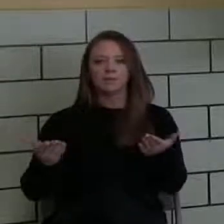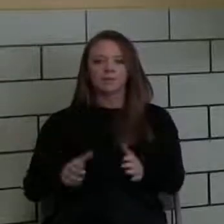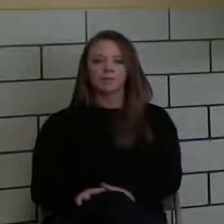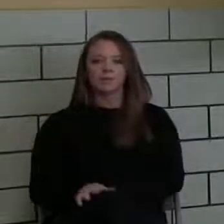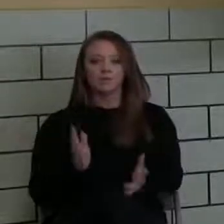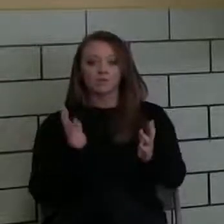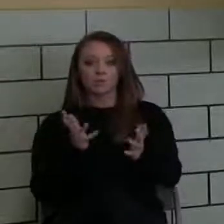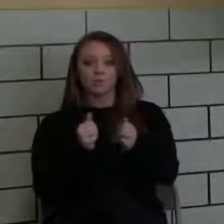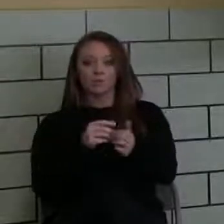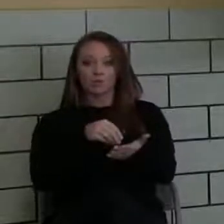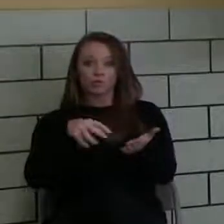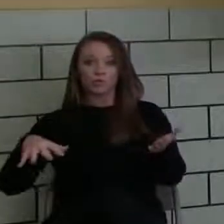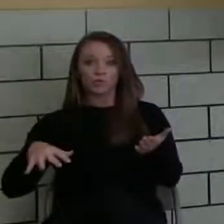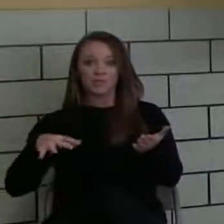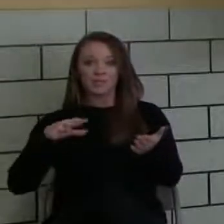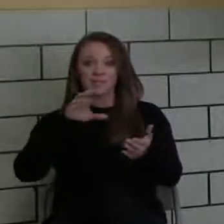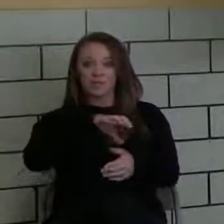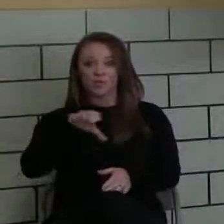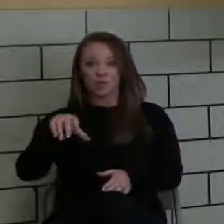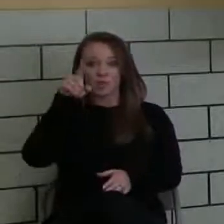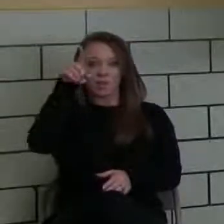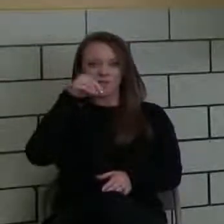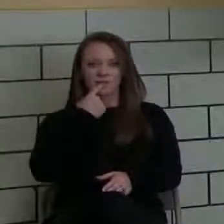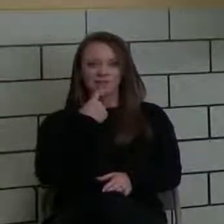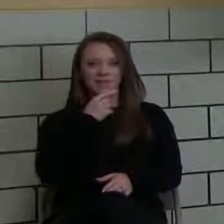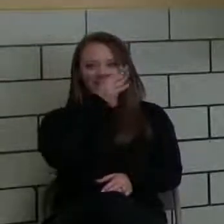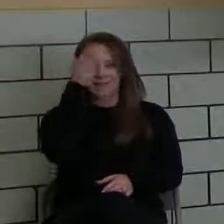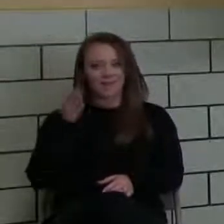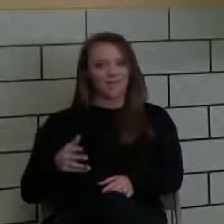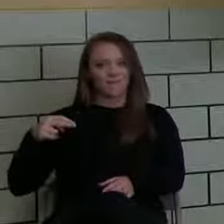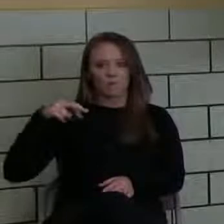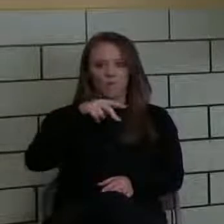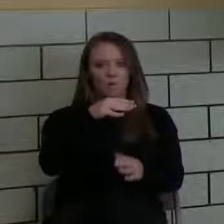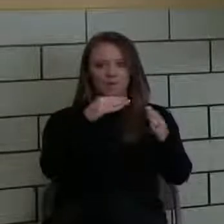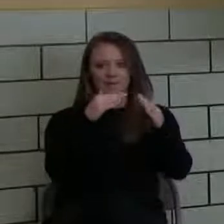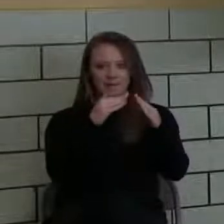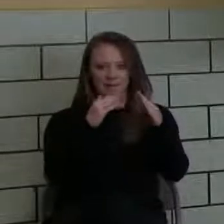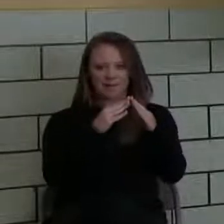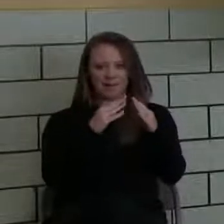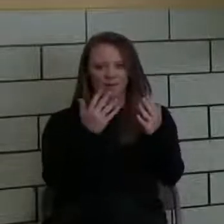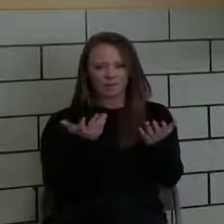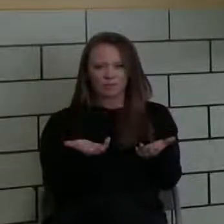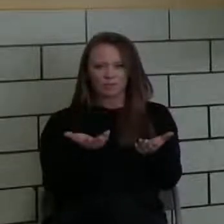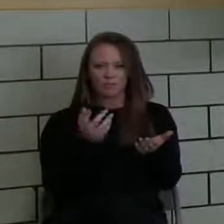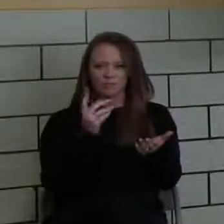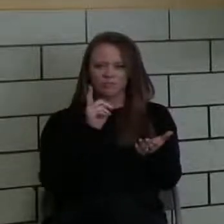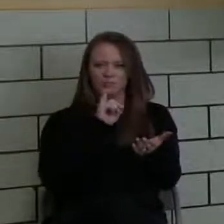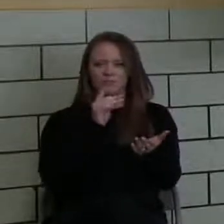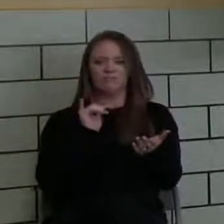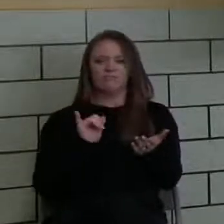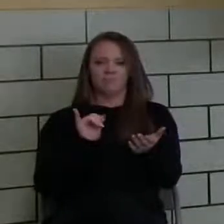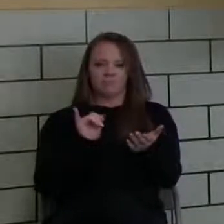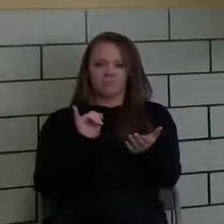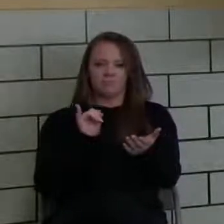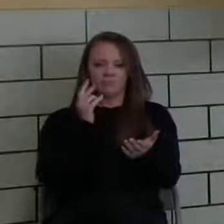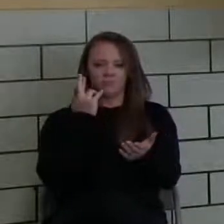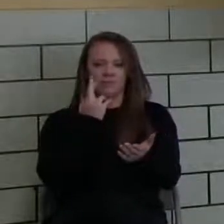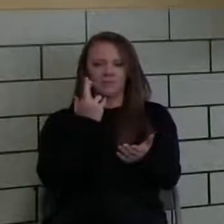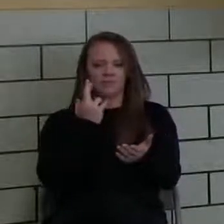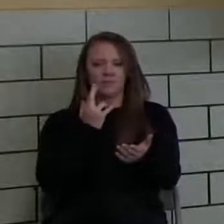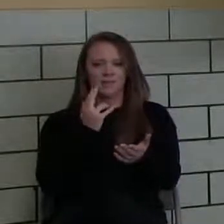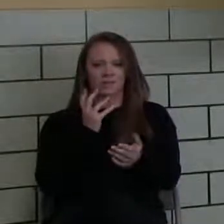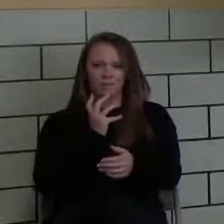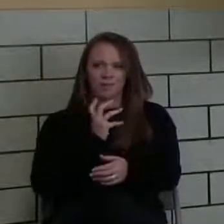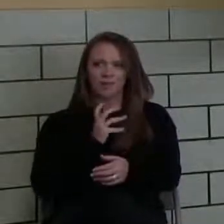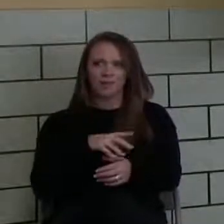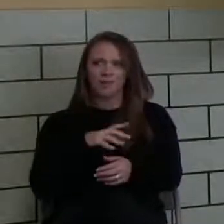at Center that say they never walk downtown. And so it just kind of amazed us at this great, beautiful downtown,